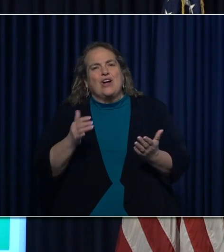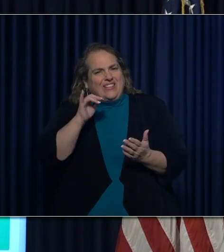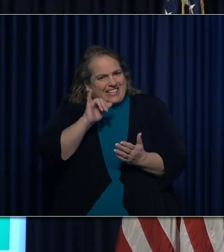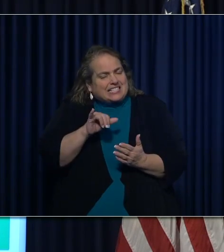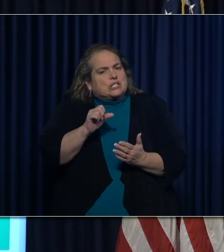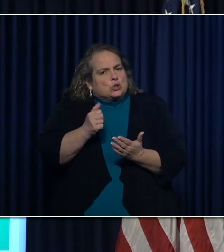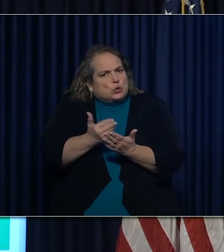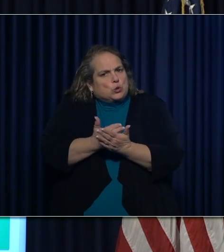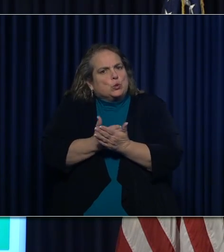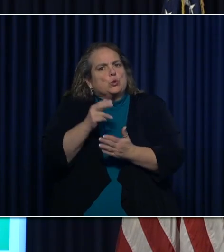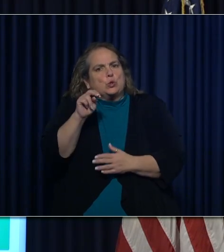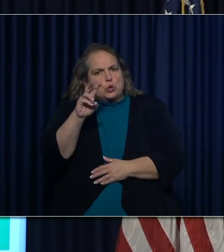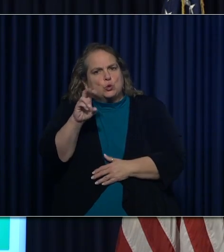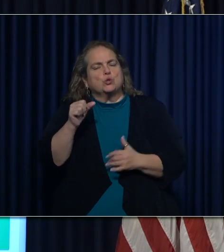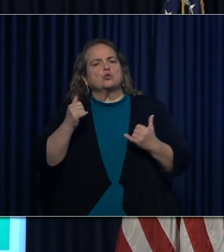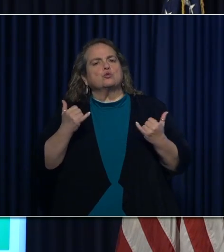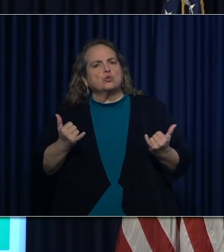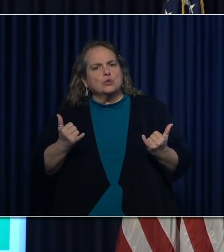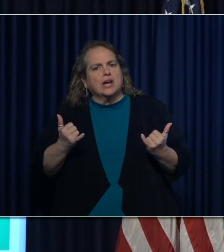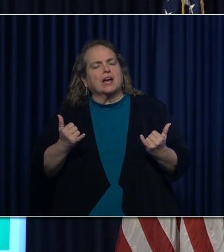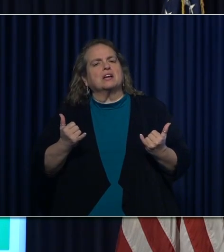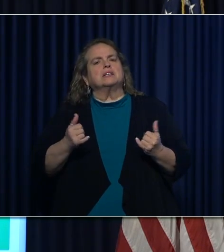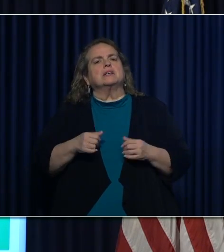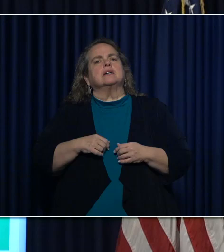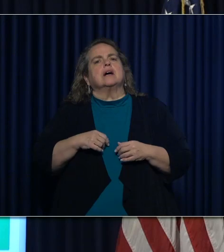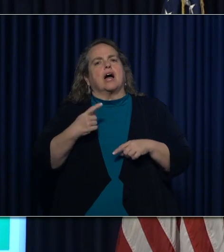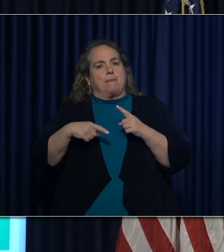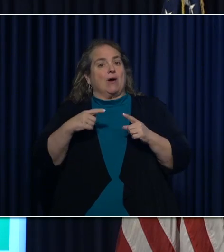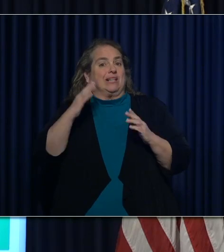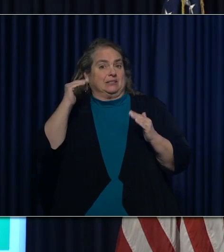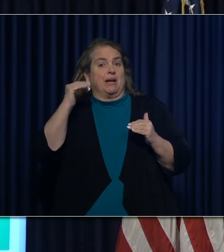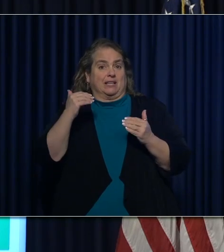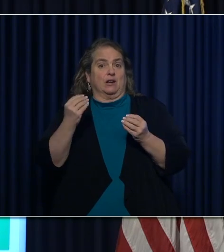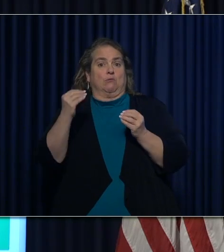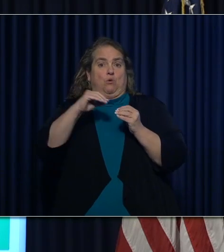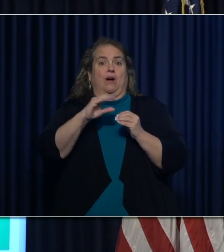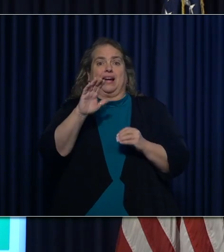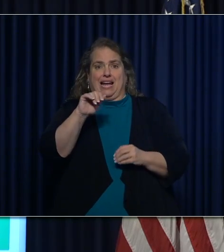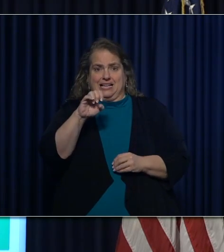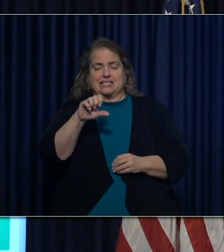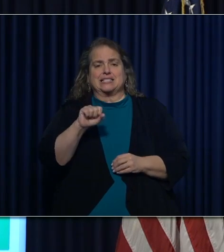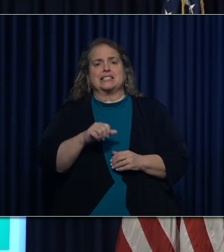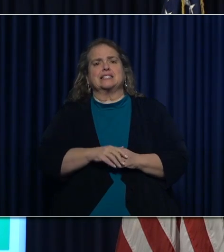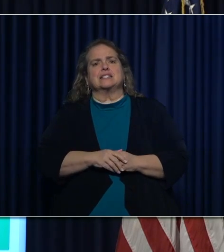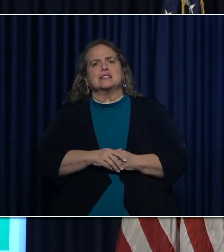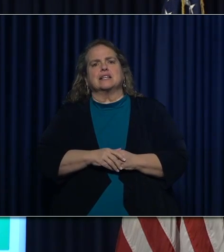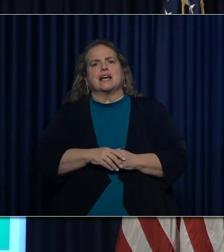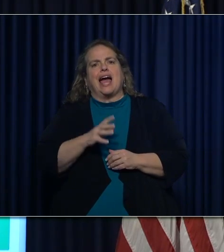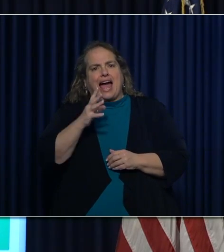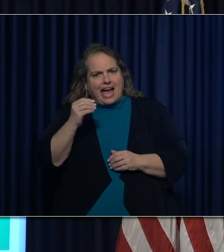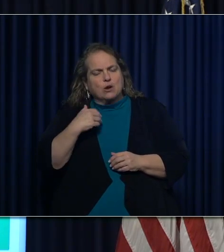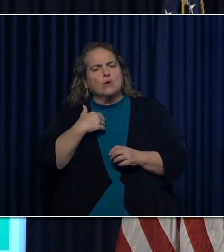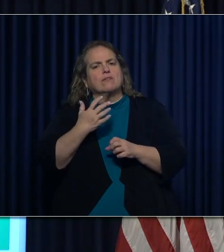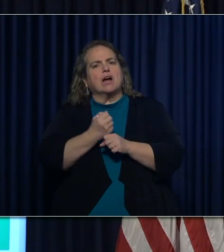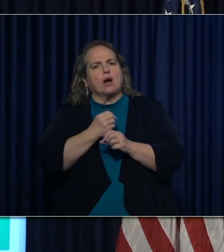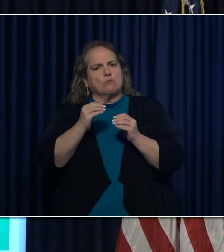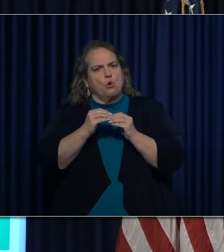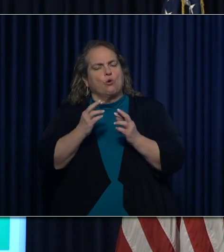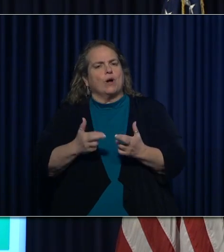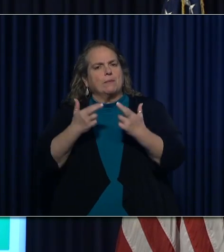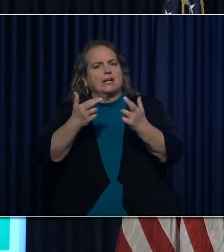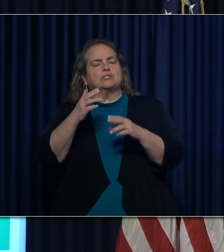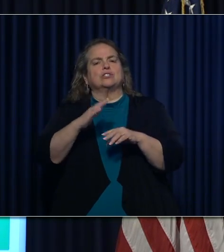news today about expecting more cases. It's some significant recommendations on social